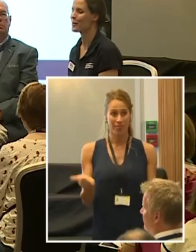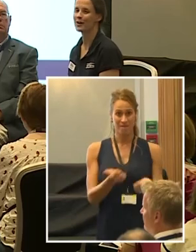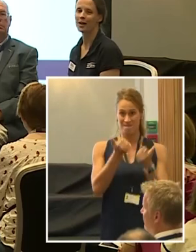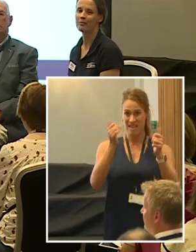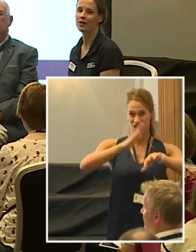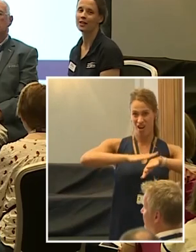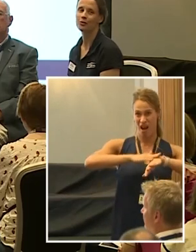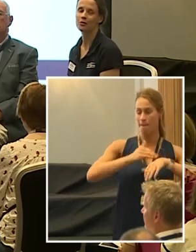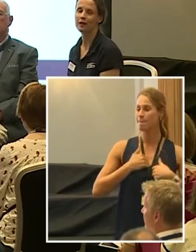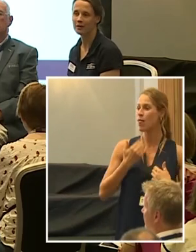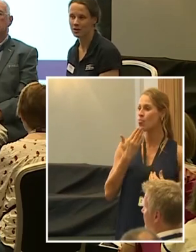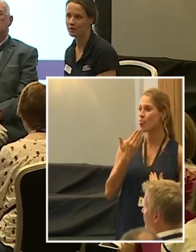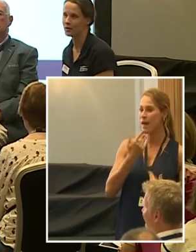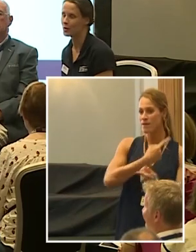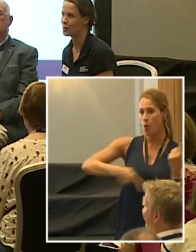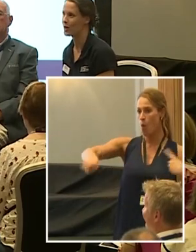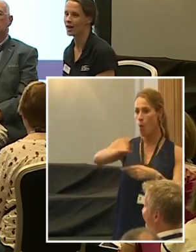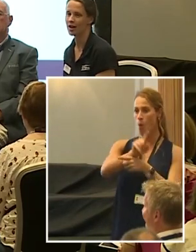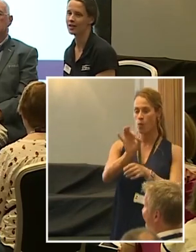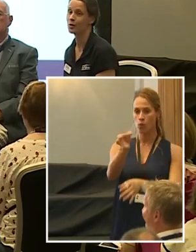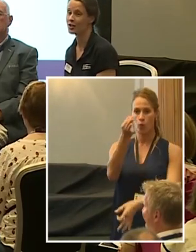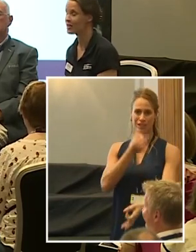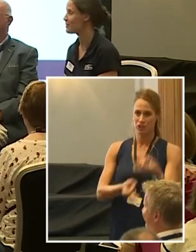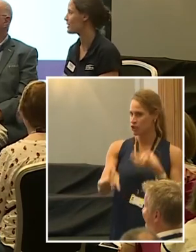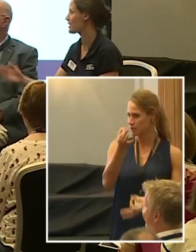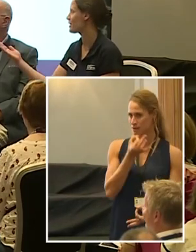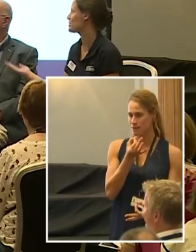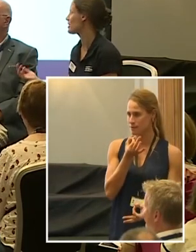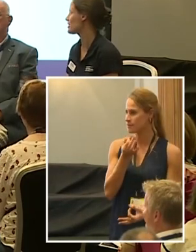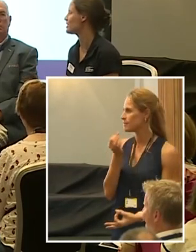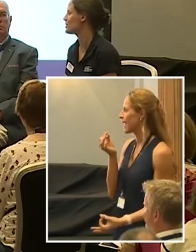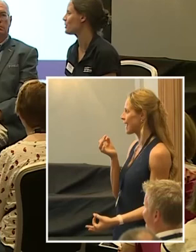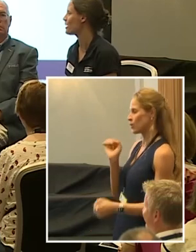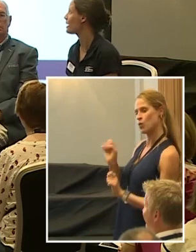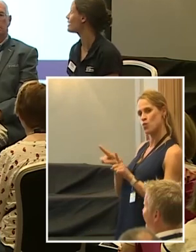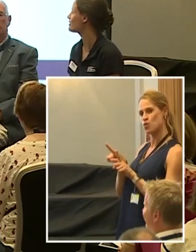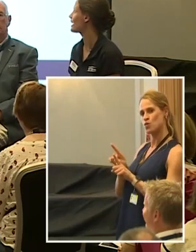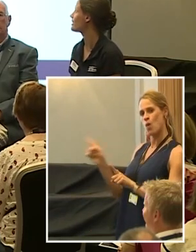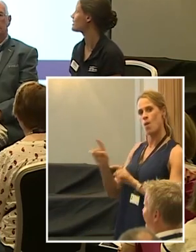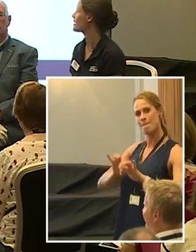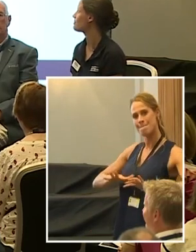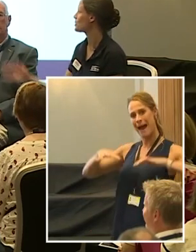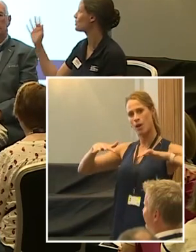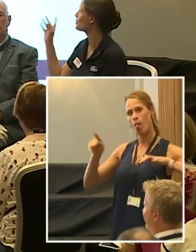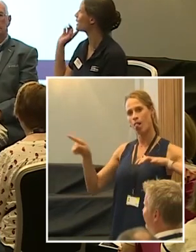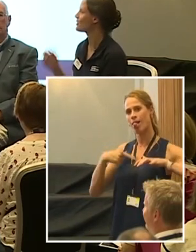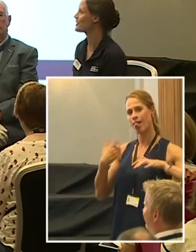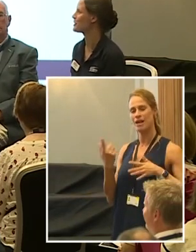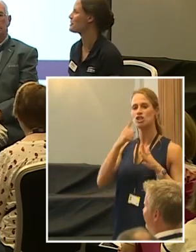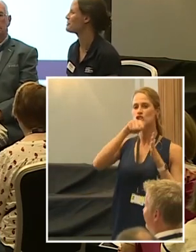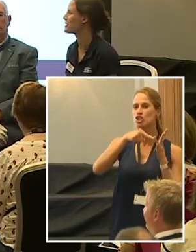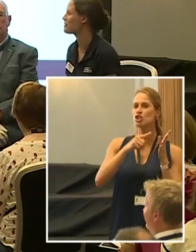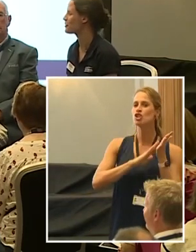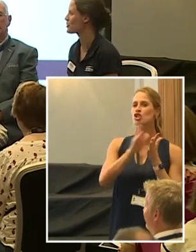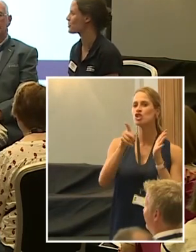So thank you all very much for your questions, but thank you especially to our panel and John, who we can't see at